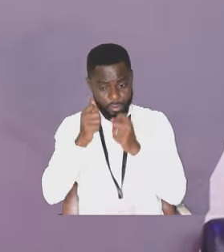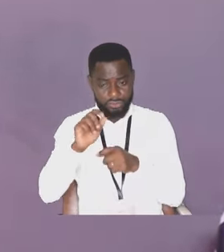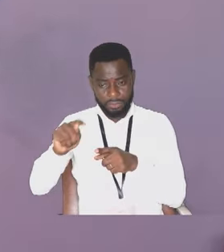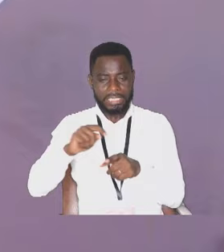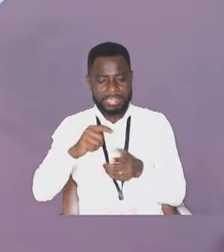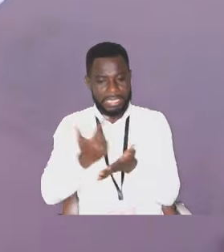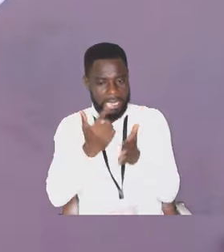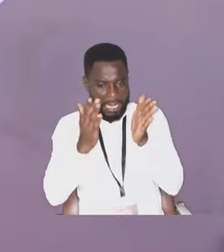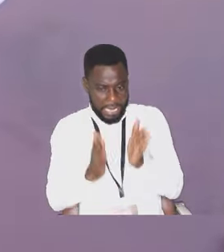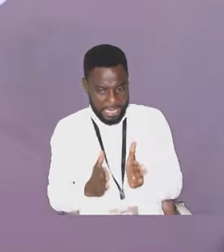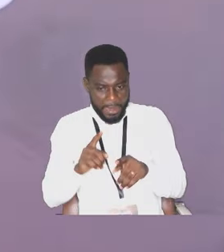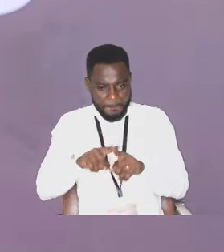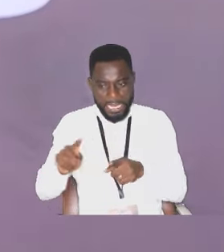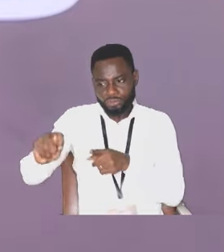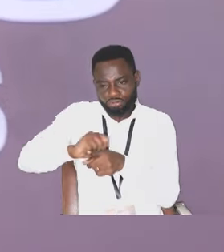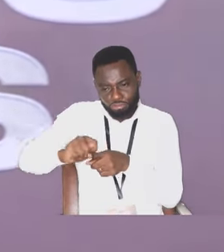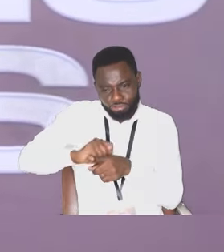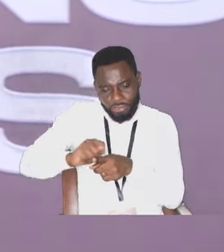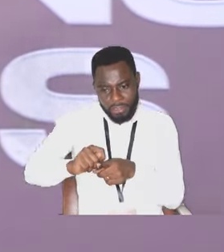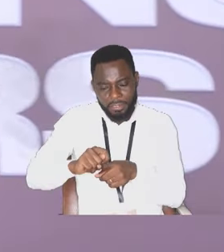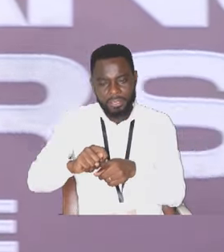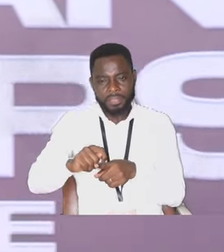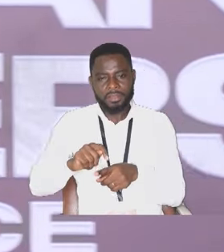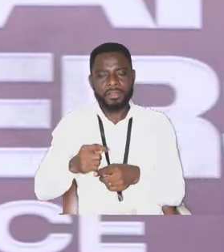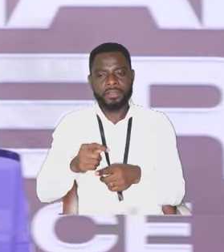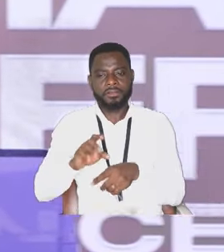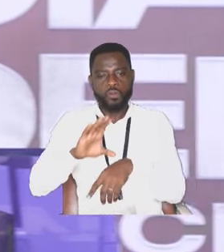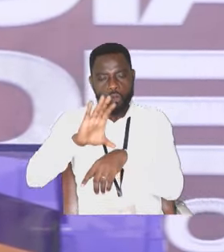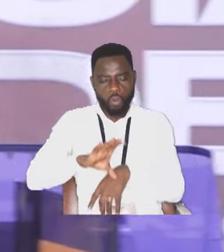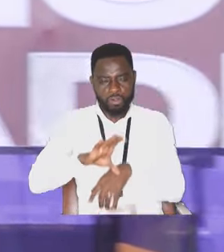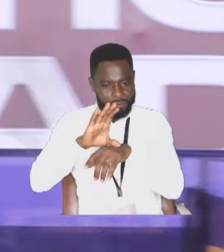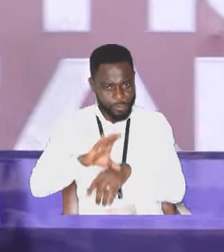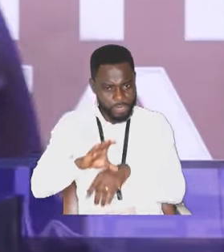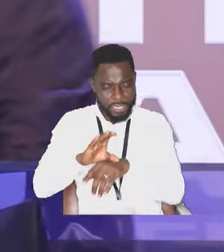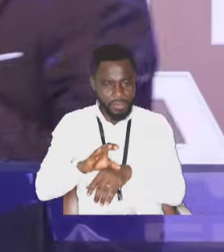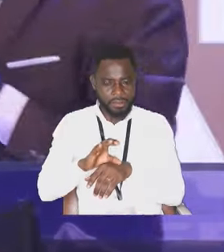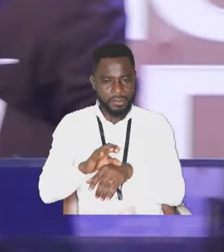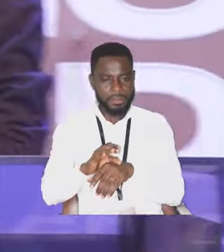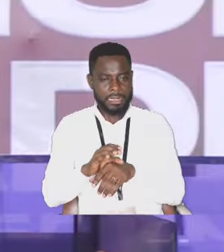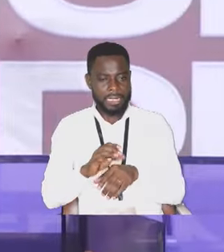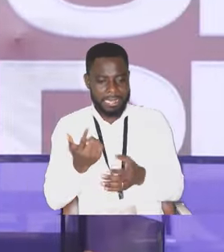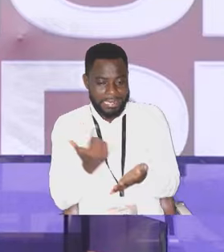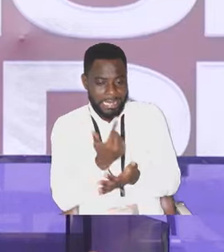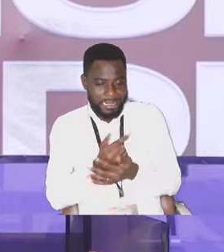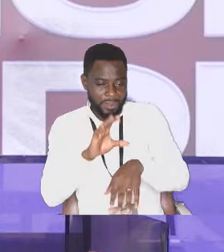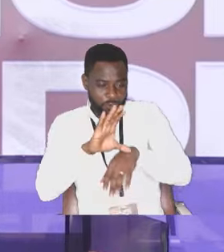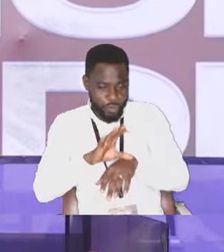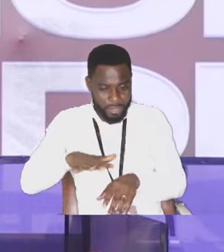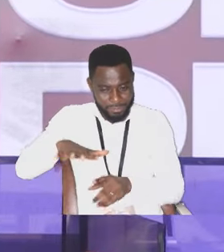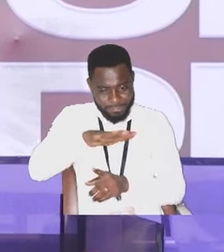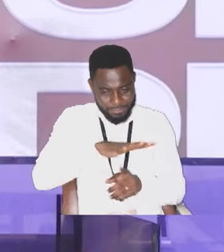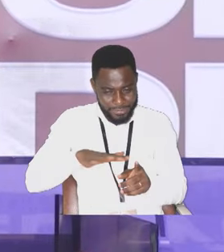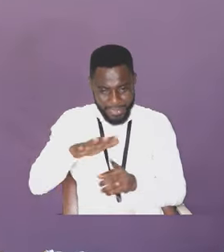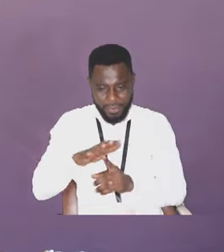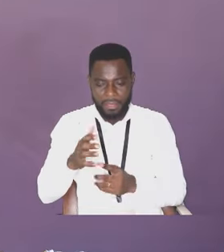Ghanaian. But he, because culture is not genetic, the predominant culture around him influences thought